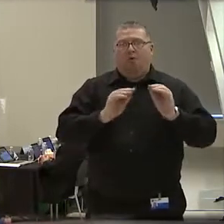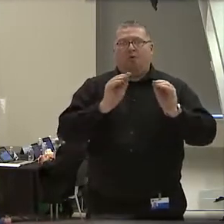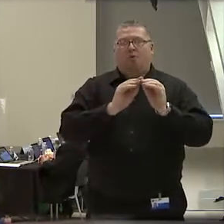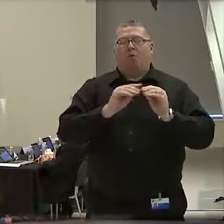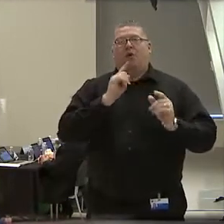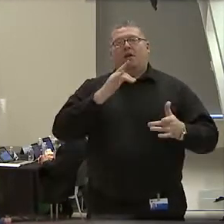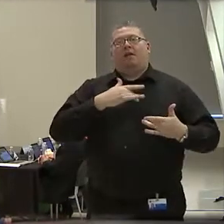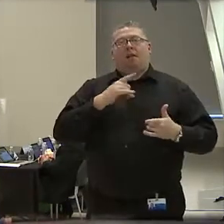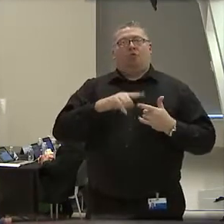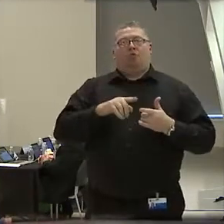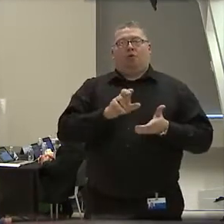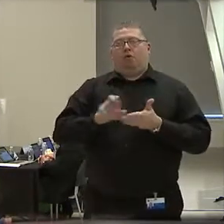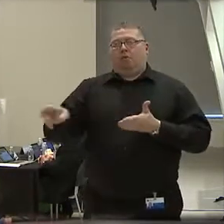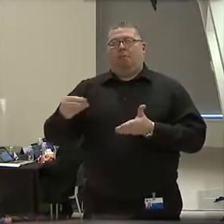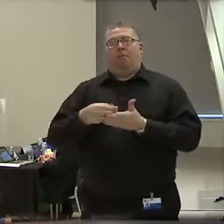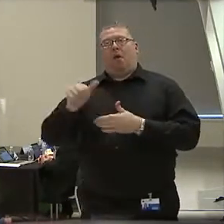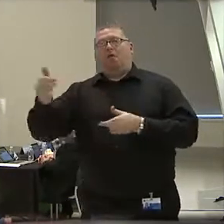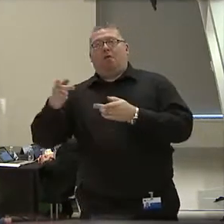take the funding.